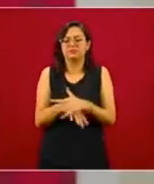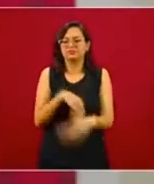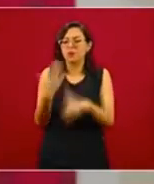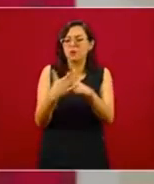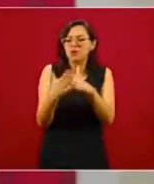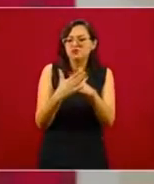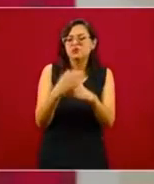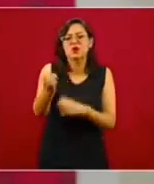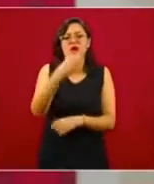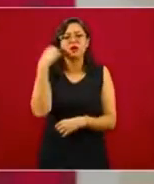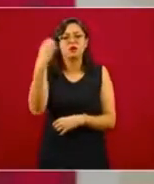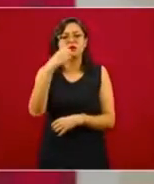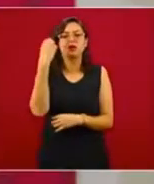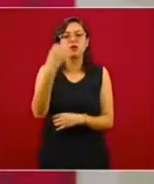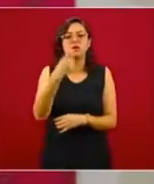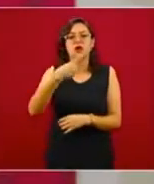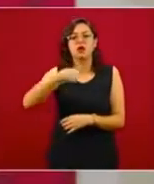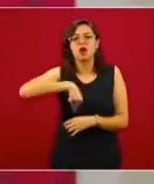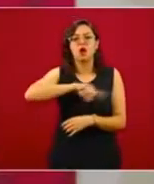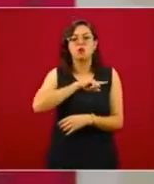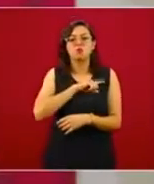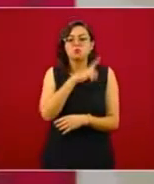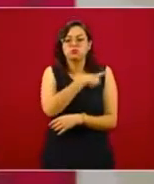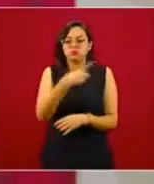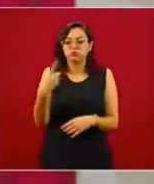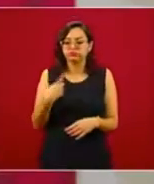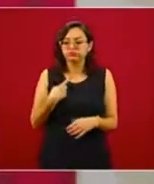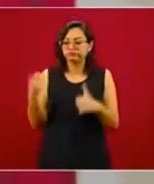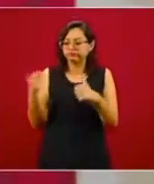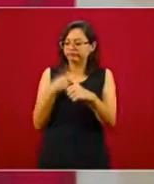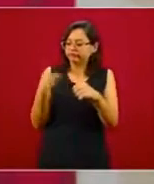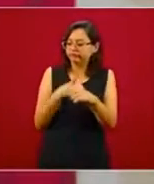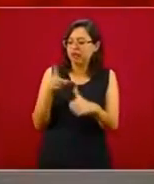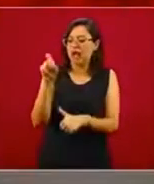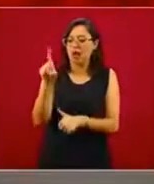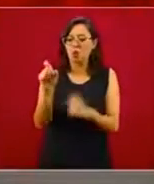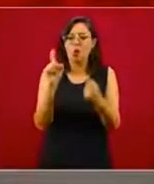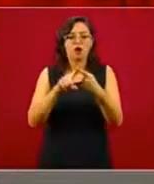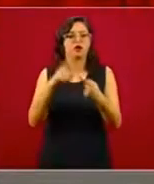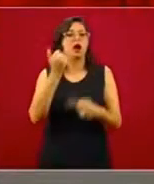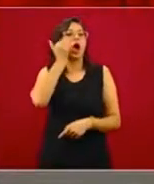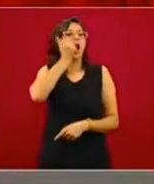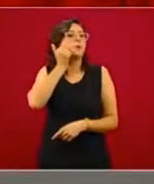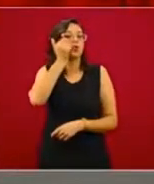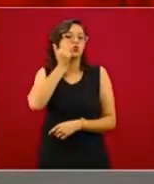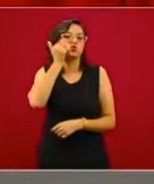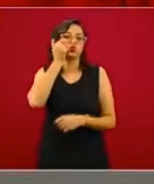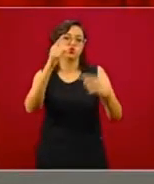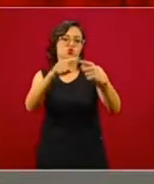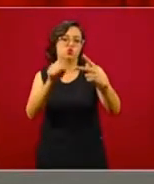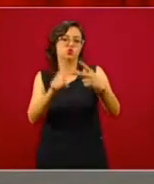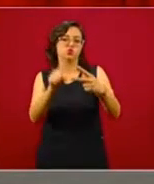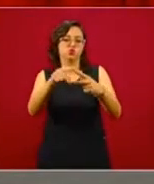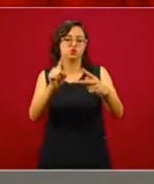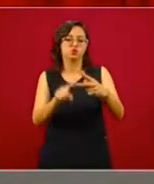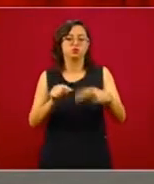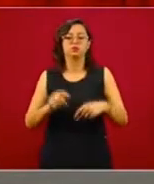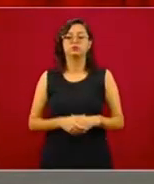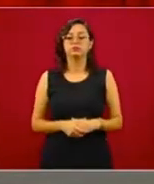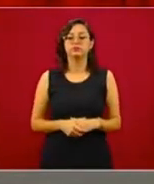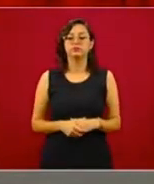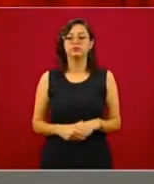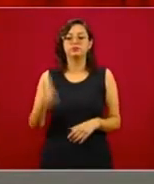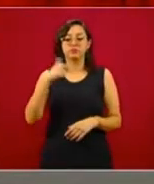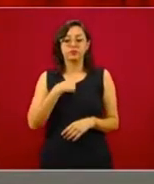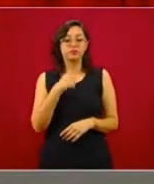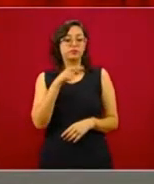unfold. That's why in schools we are stressing out the fact that water and soap are